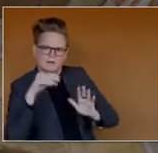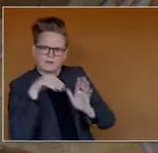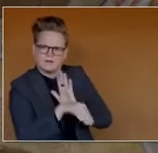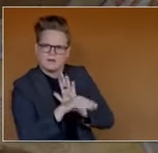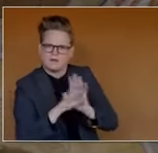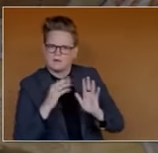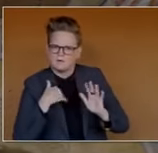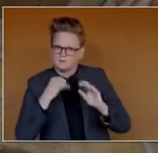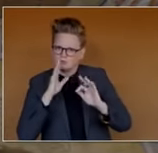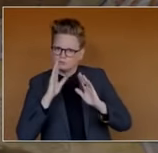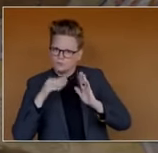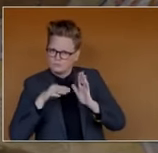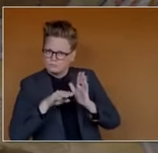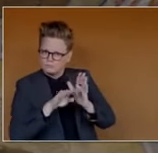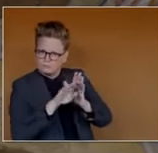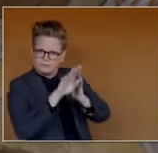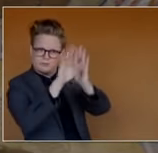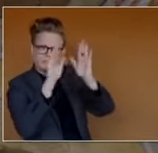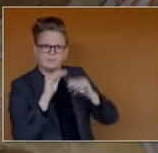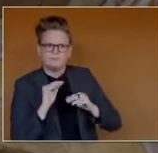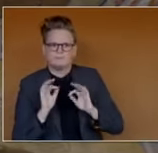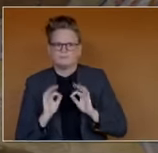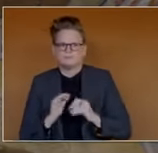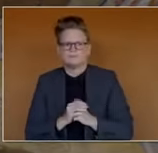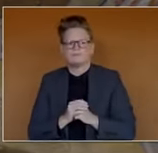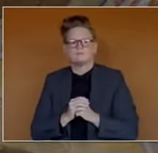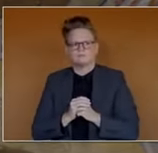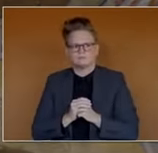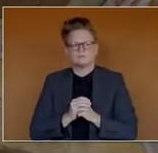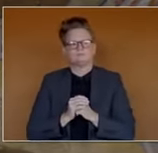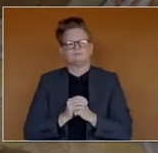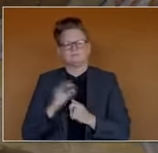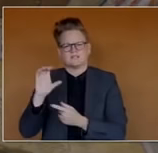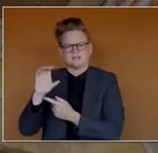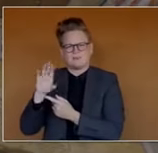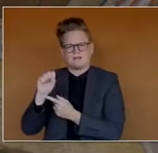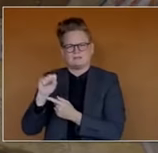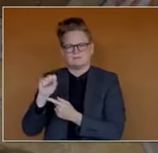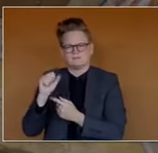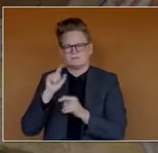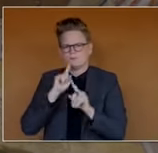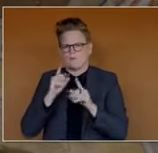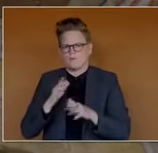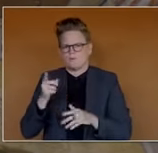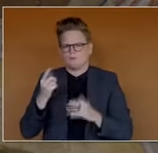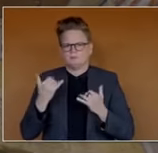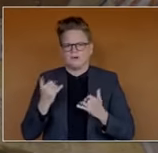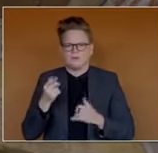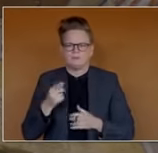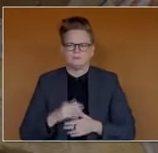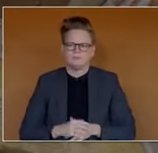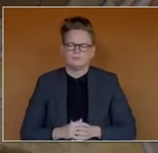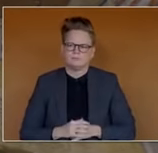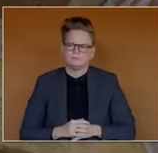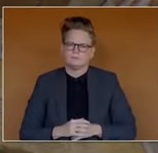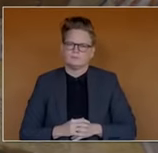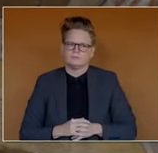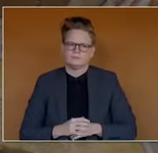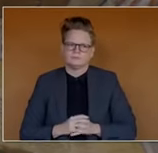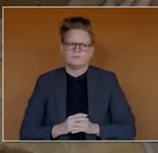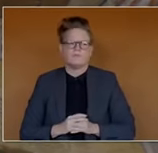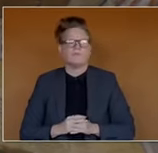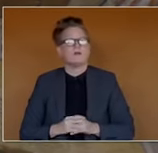Good morning, Governor. Matt Boone with KCBS News Radio. Thanks for taking my question. Trying to get people back to